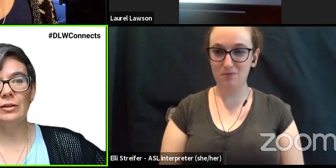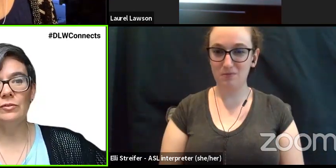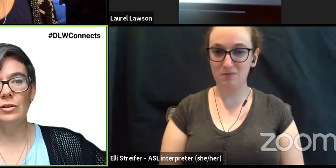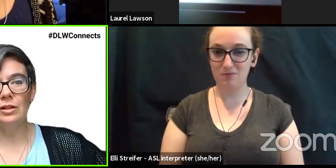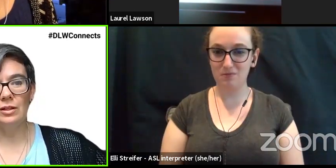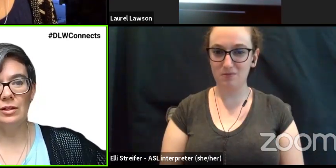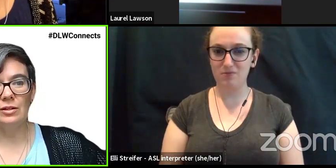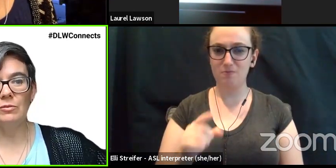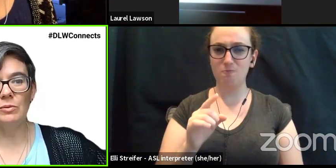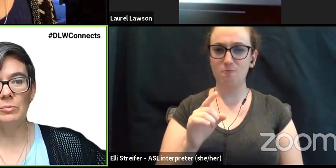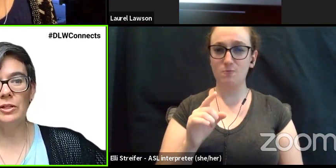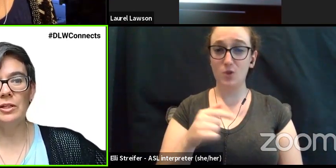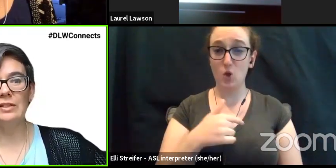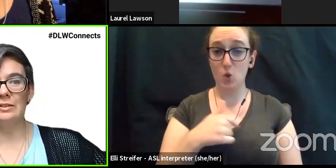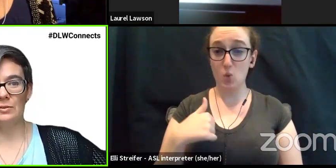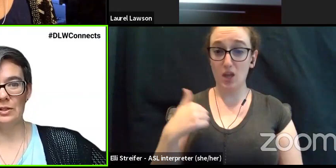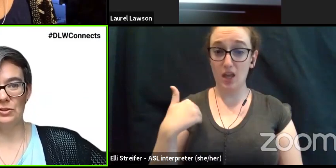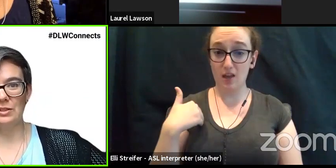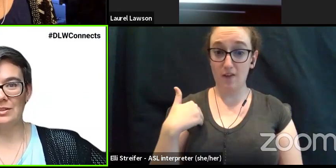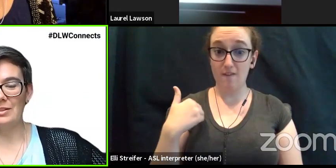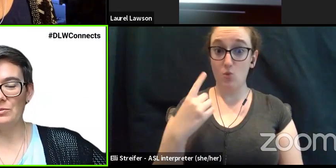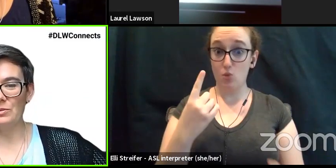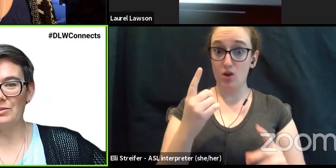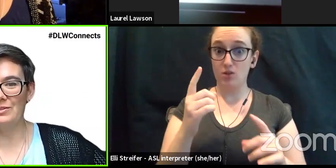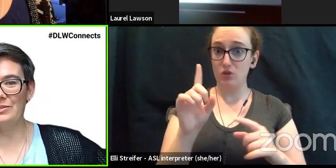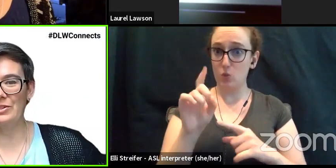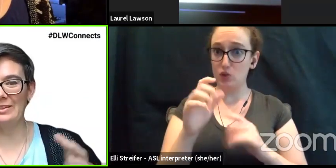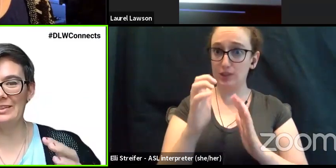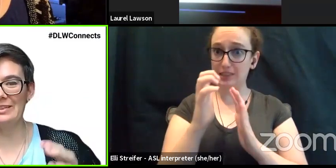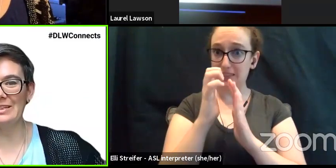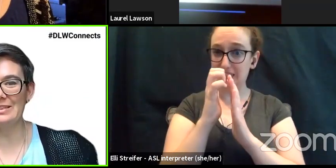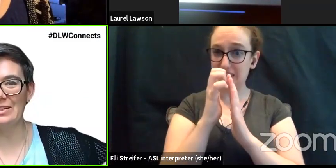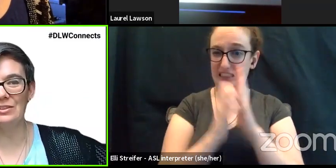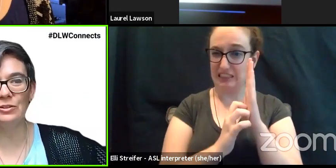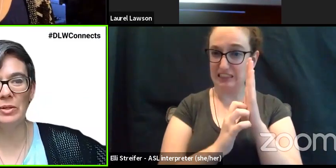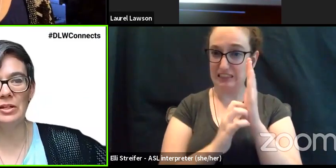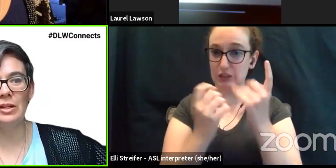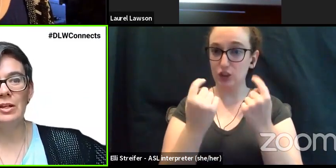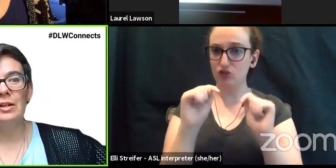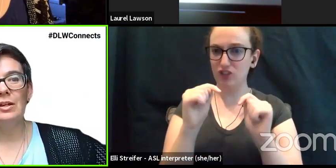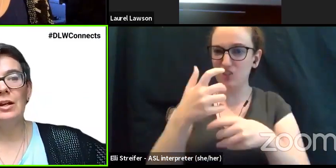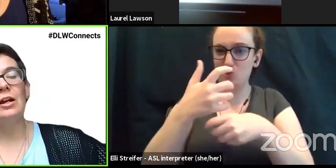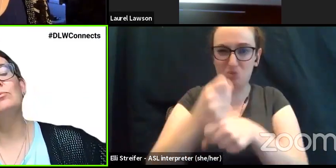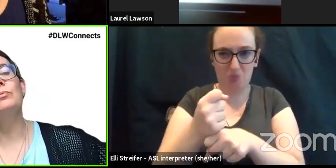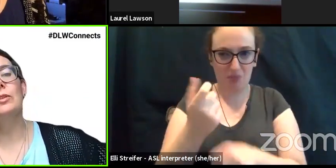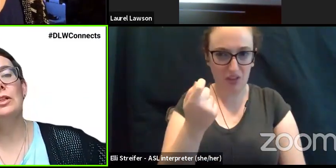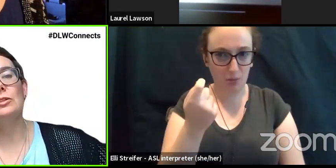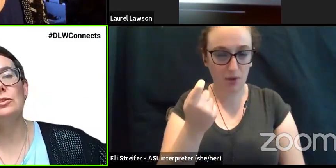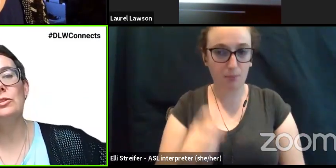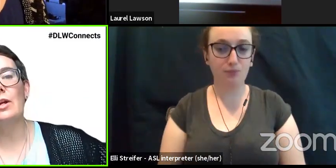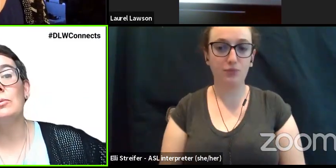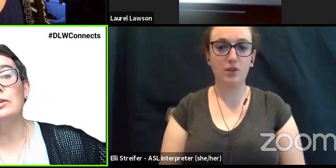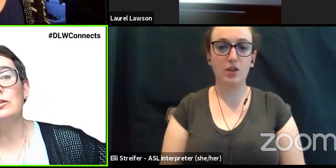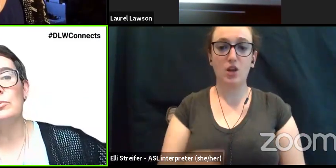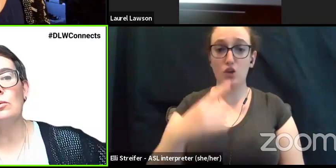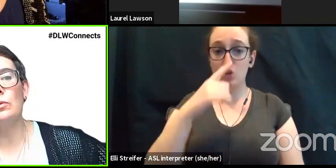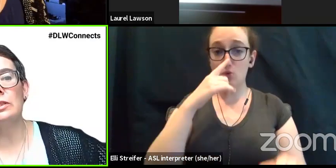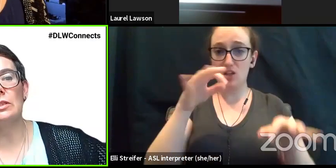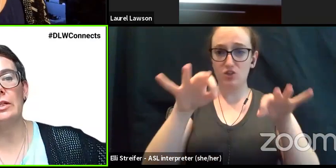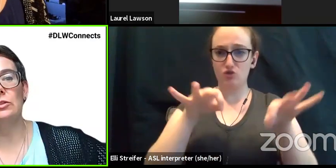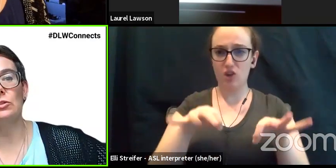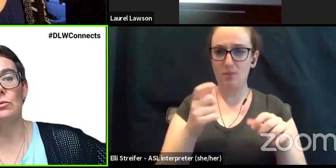We have a pretty dense question that we tried to condense down a little bit. Can you describe a little